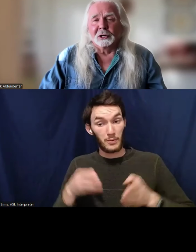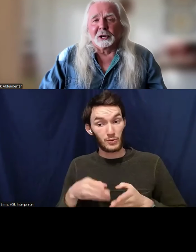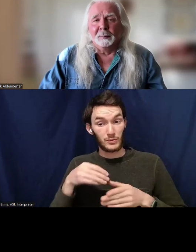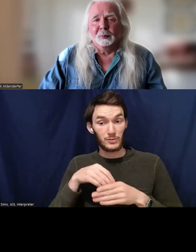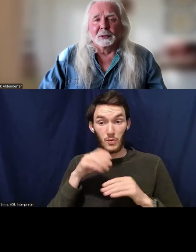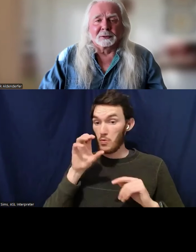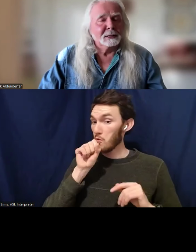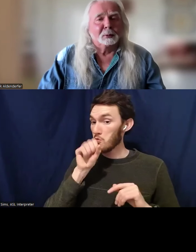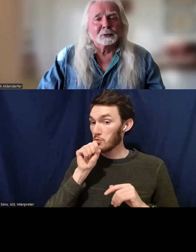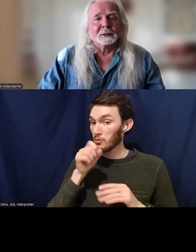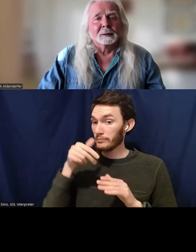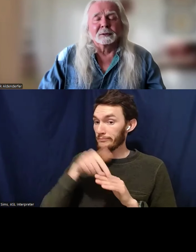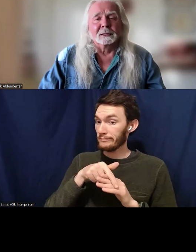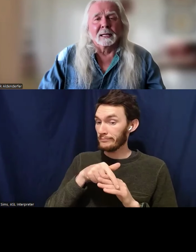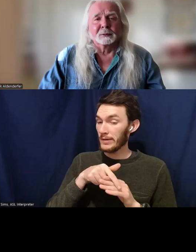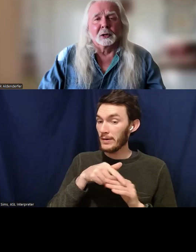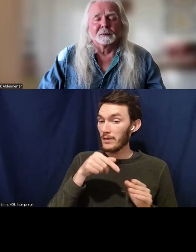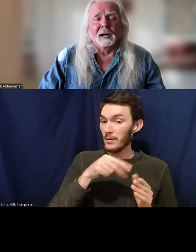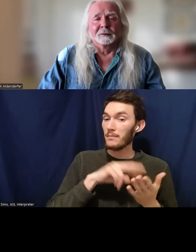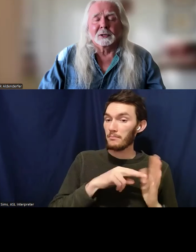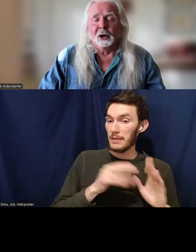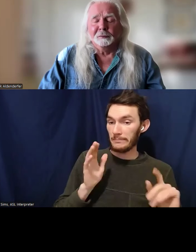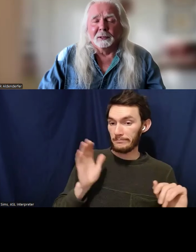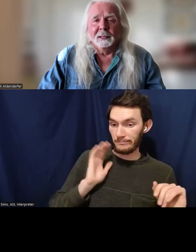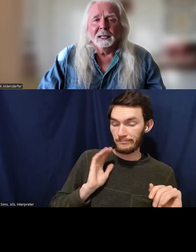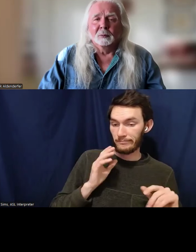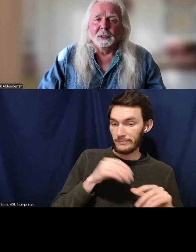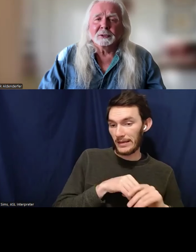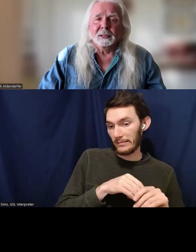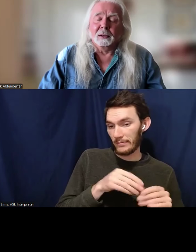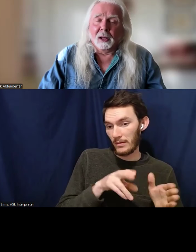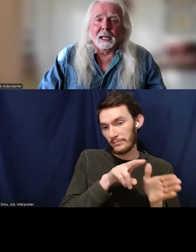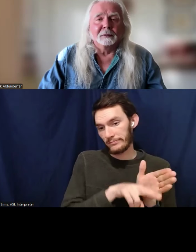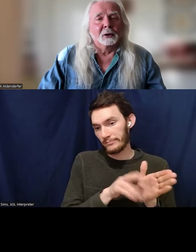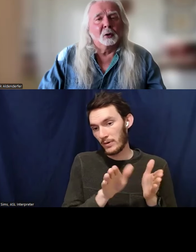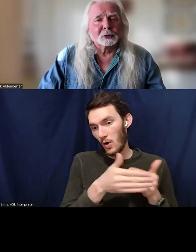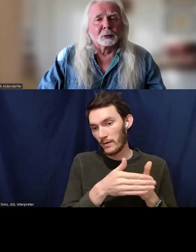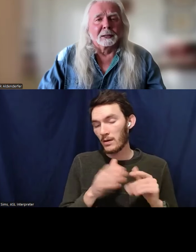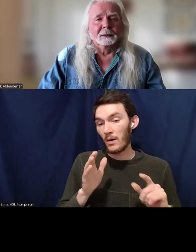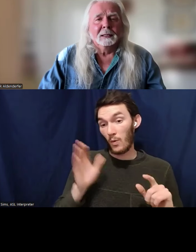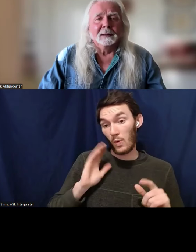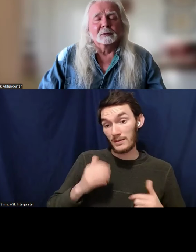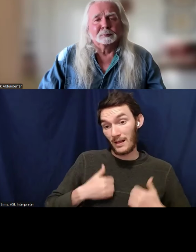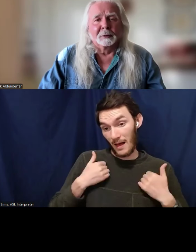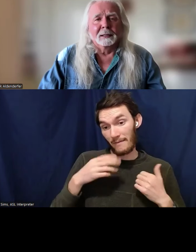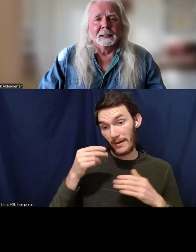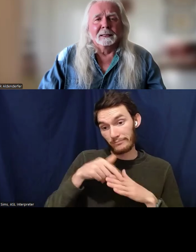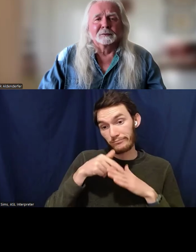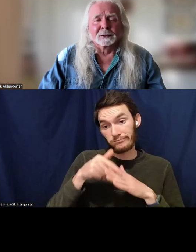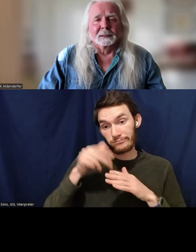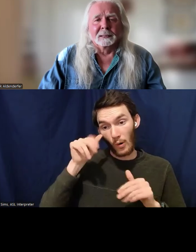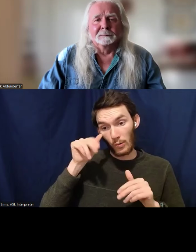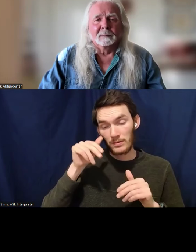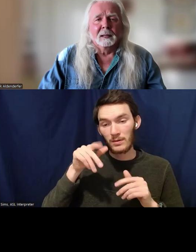orange atop was this person that was in Sam Dog 5's coffin was alive and a horse rider that was buried in